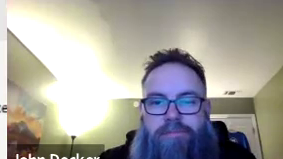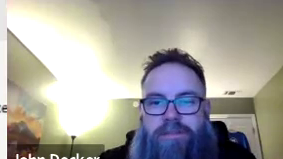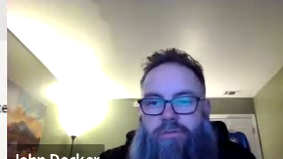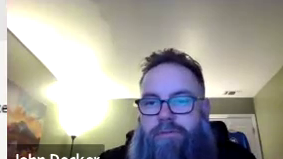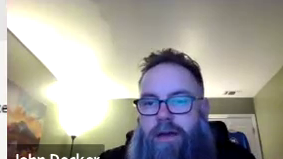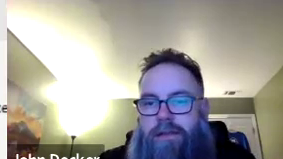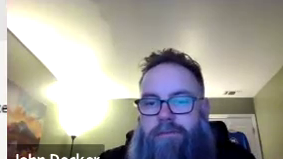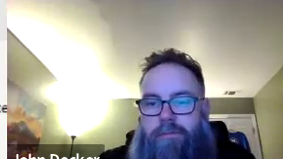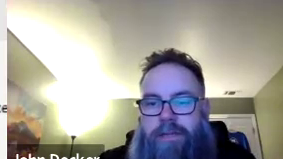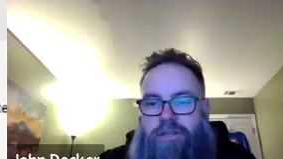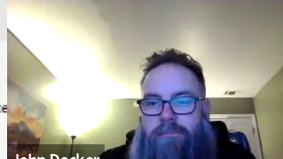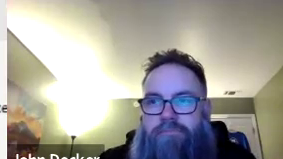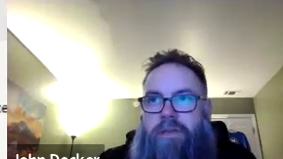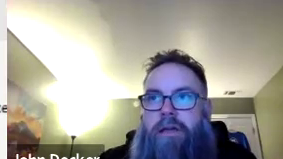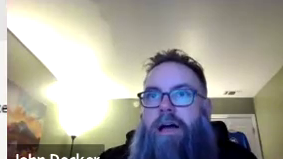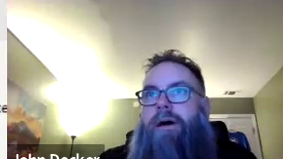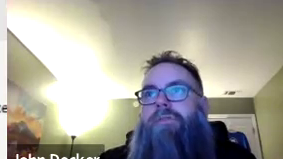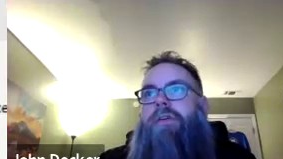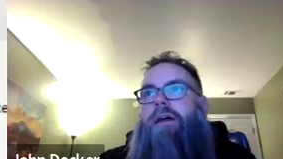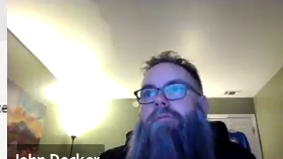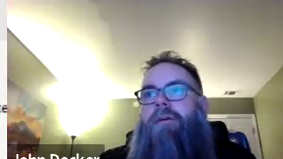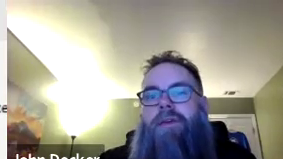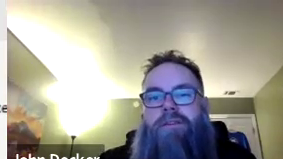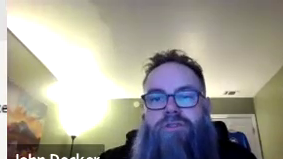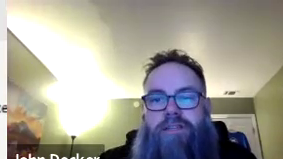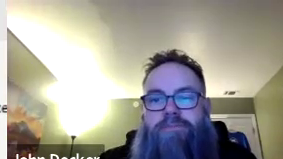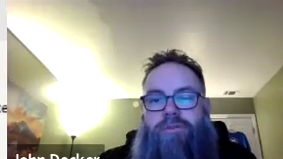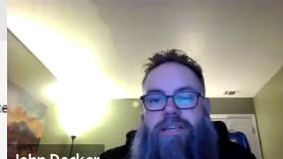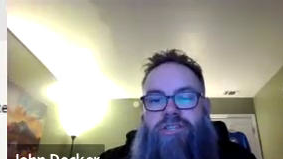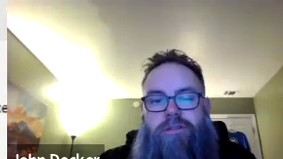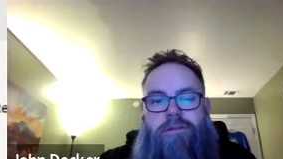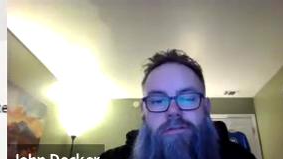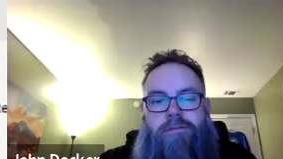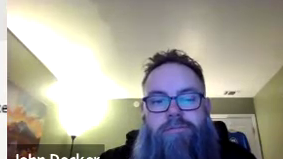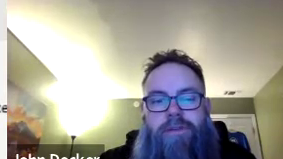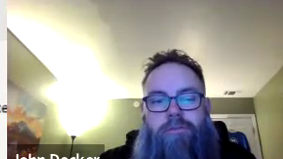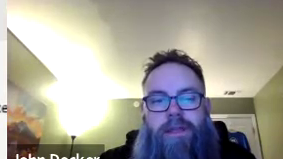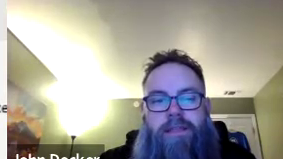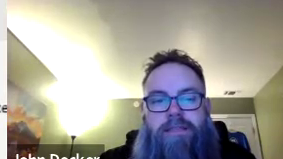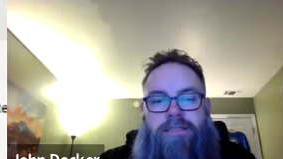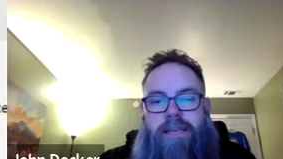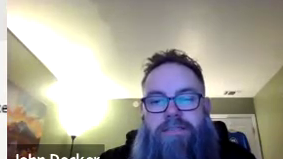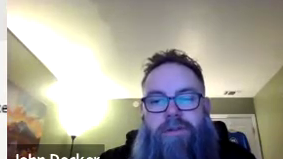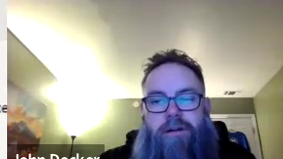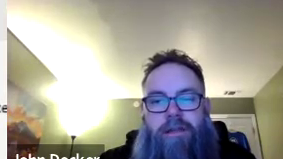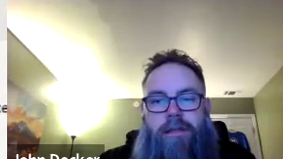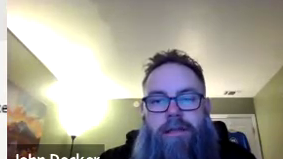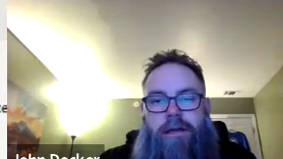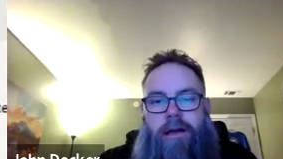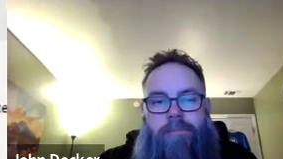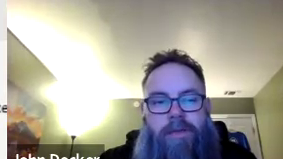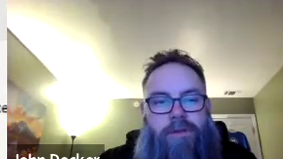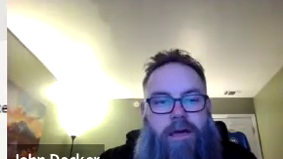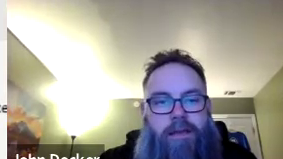Christine Hobbs, you have gotten information about the upcoming transportation vendor meeting that the state is putting